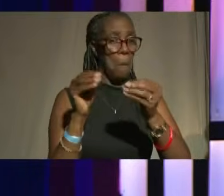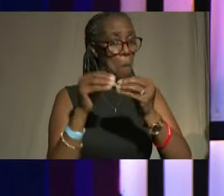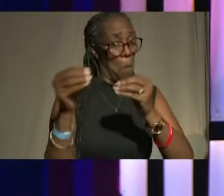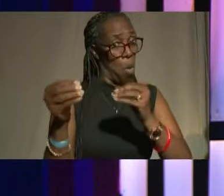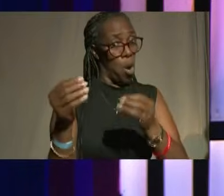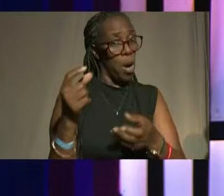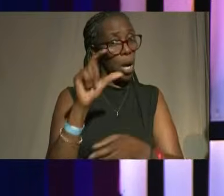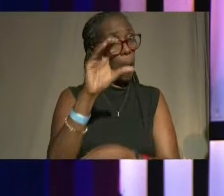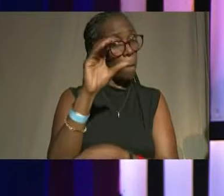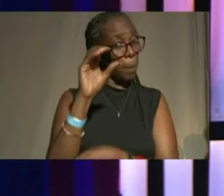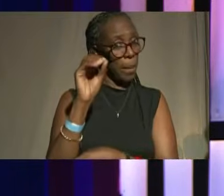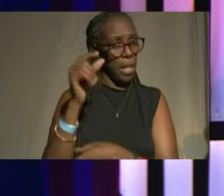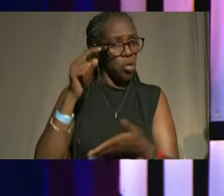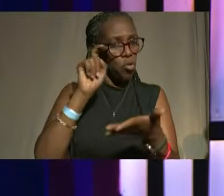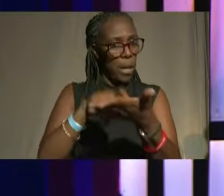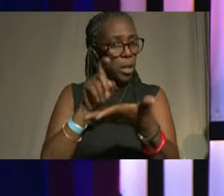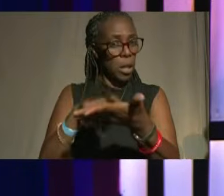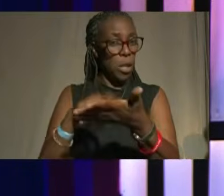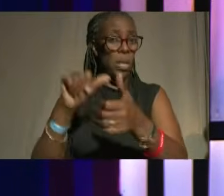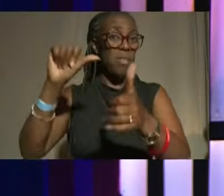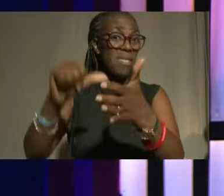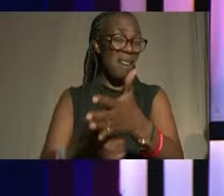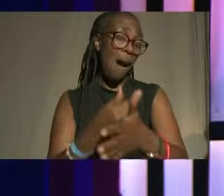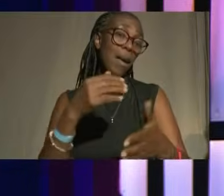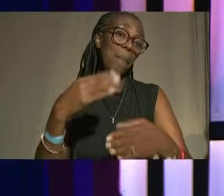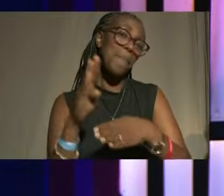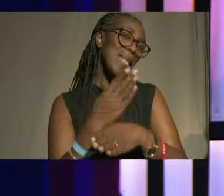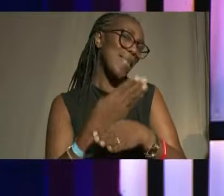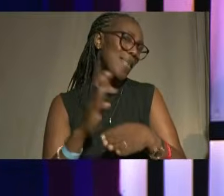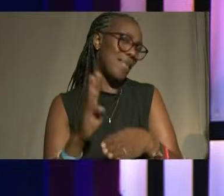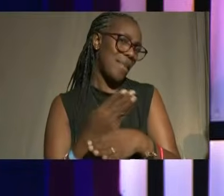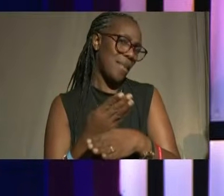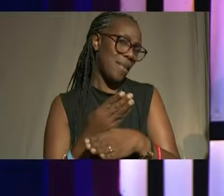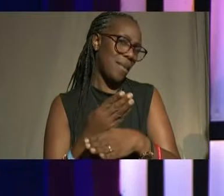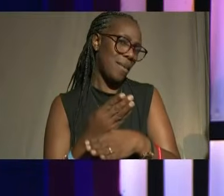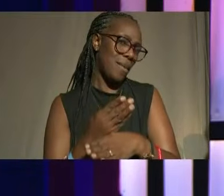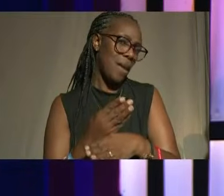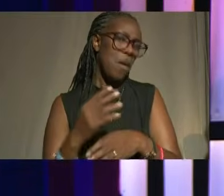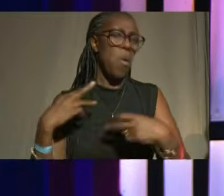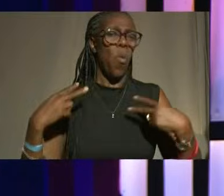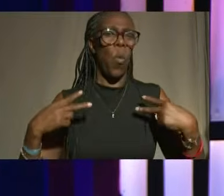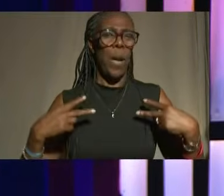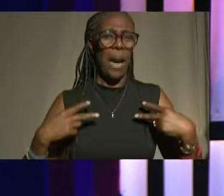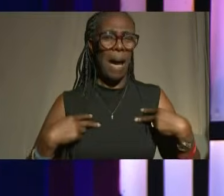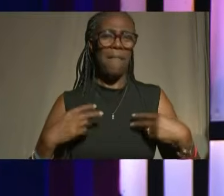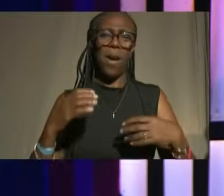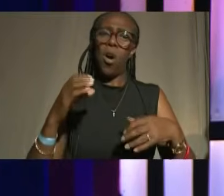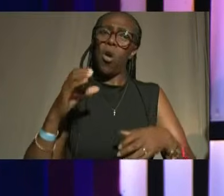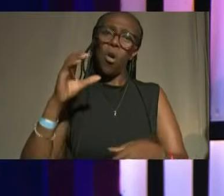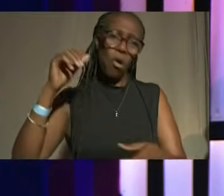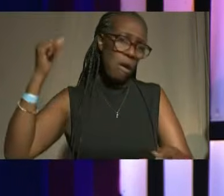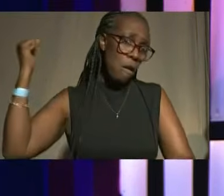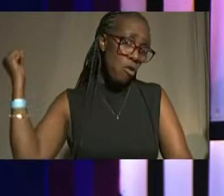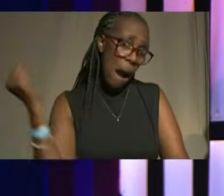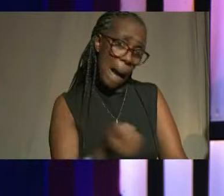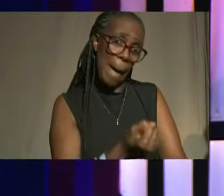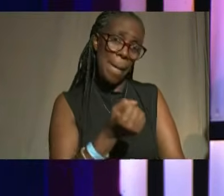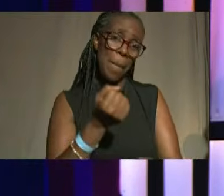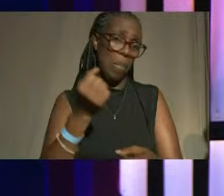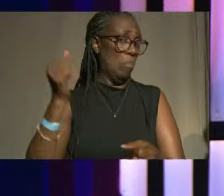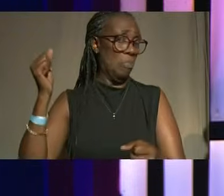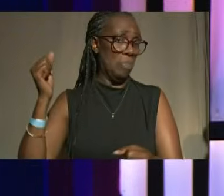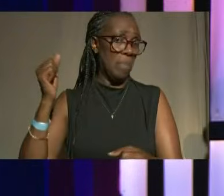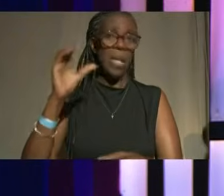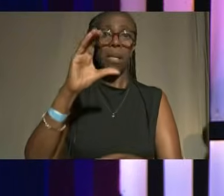we have crime that has been the monster of your business, your personal life, down the lowest in